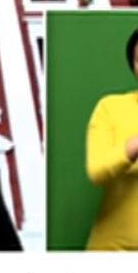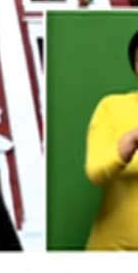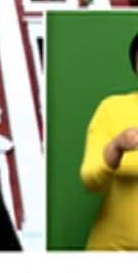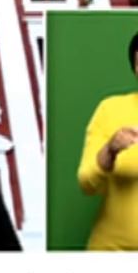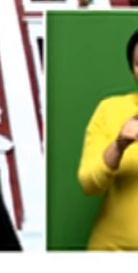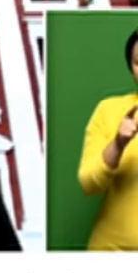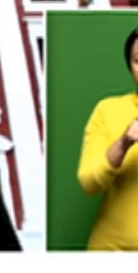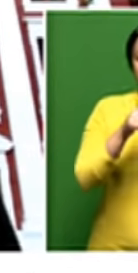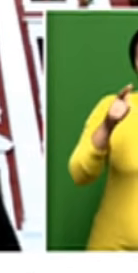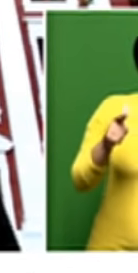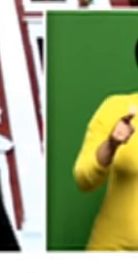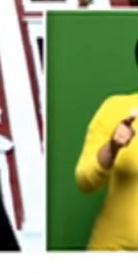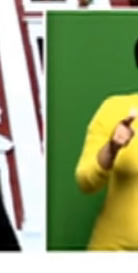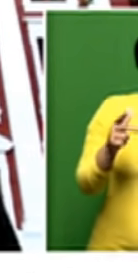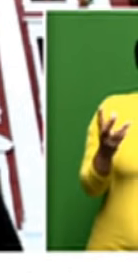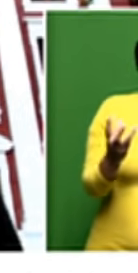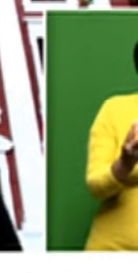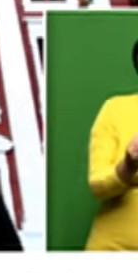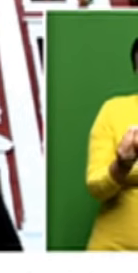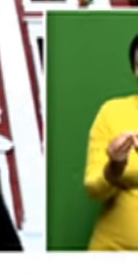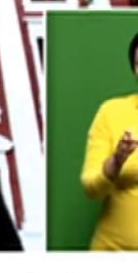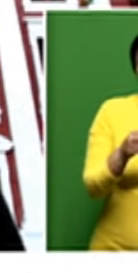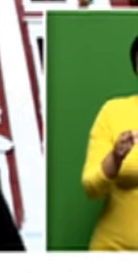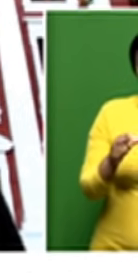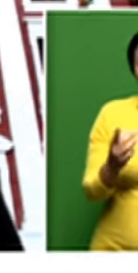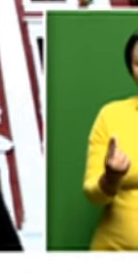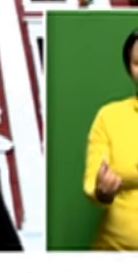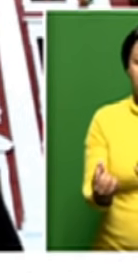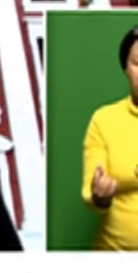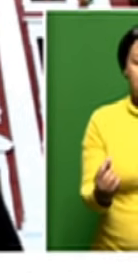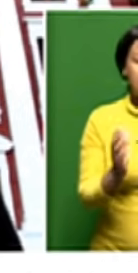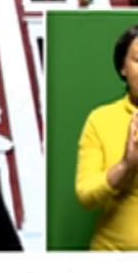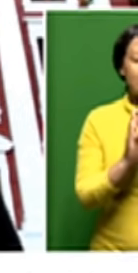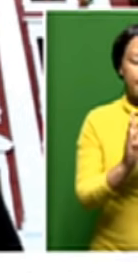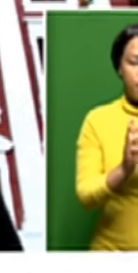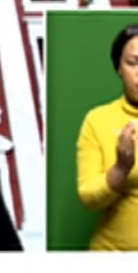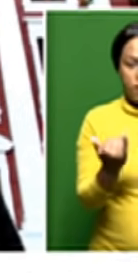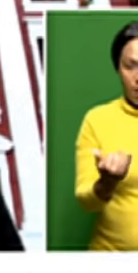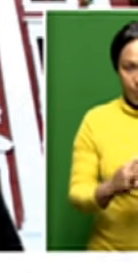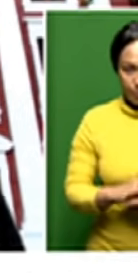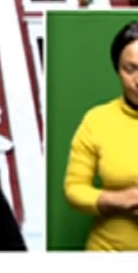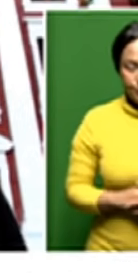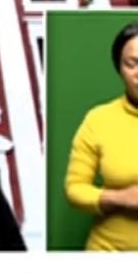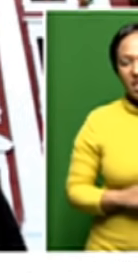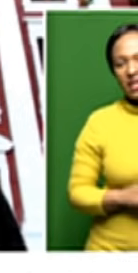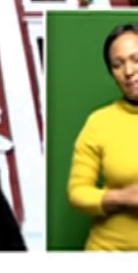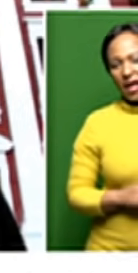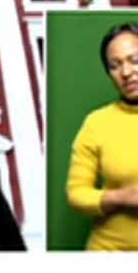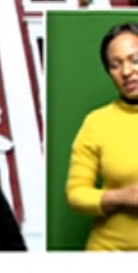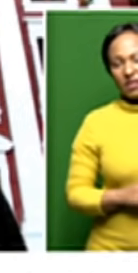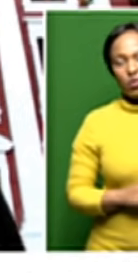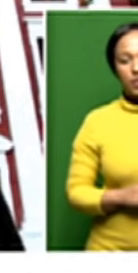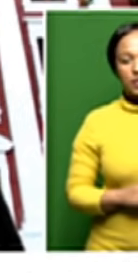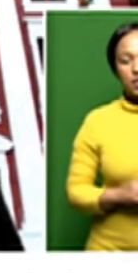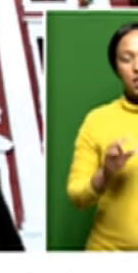from the majority party to the smallest party, to do this. For instance, if I can make an example, in the past, we would have said, send